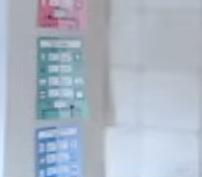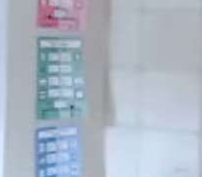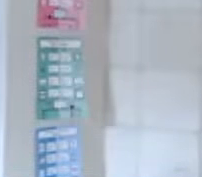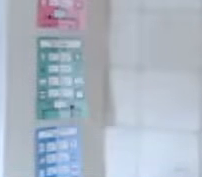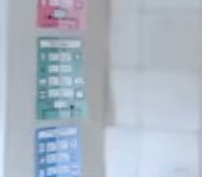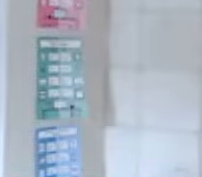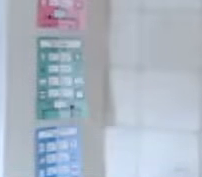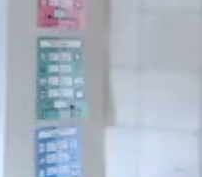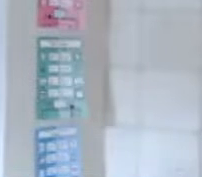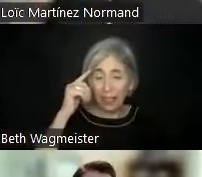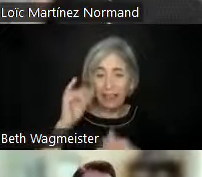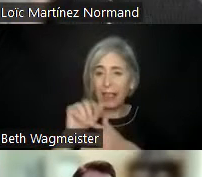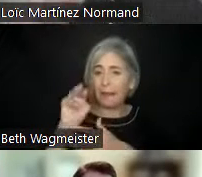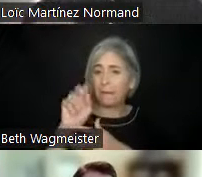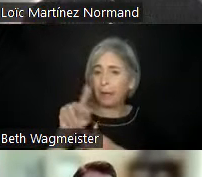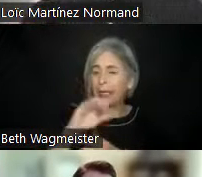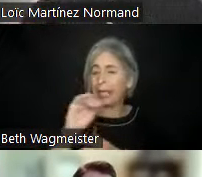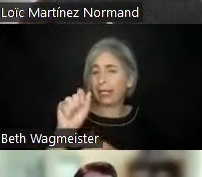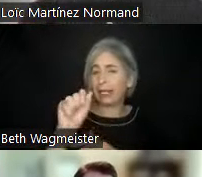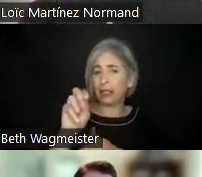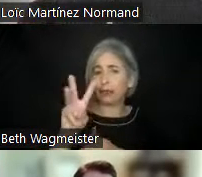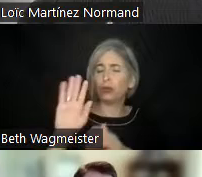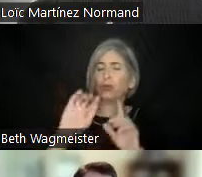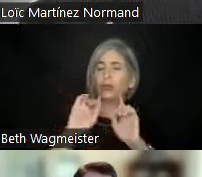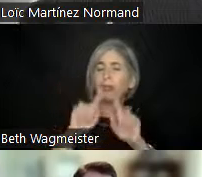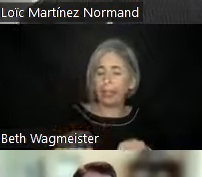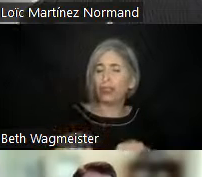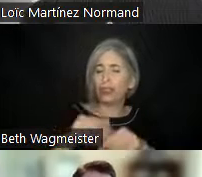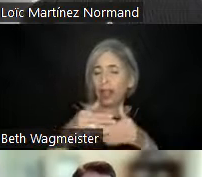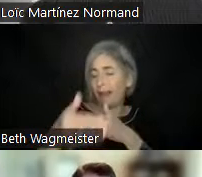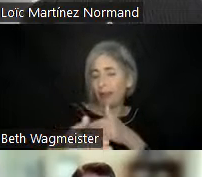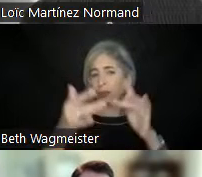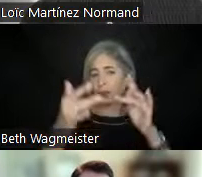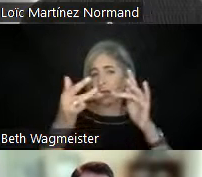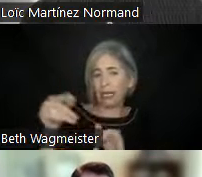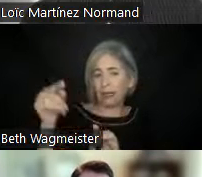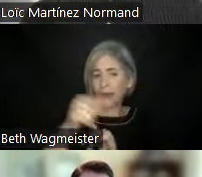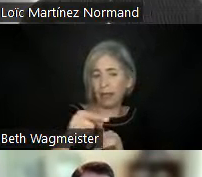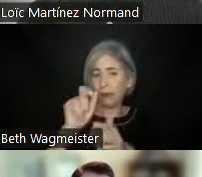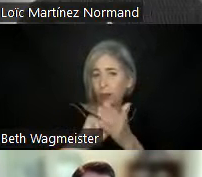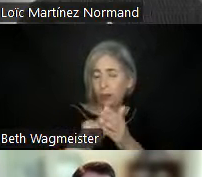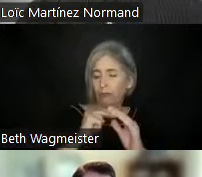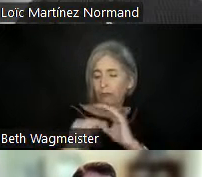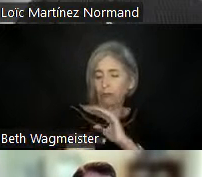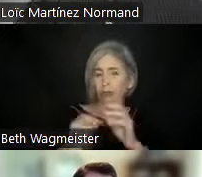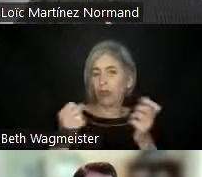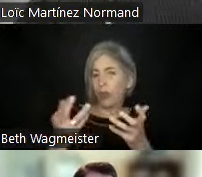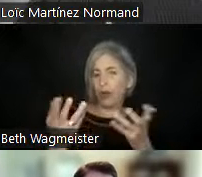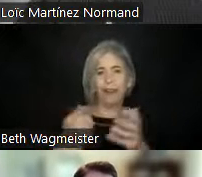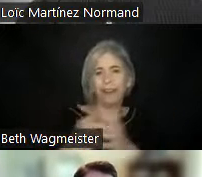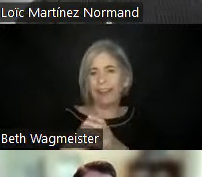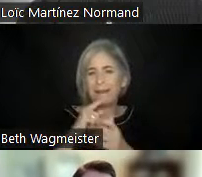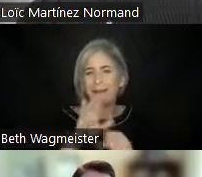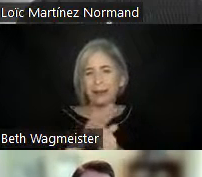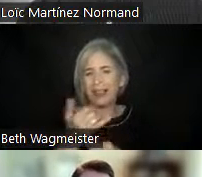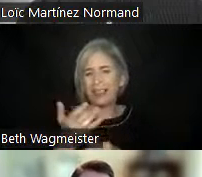and think that Mike and Andrew will be happy to answer them after the webinar in writing, or maybe I'm just promising things